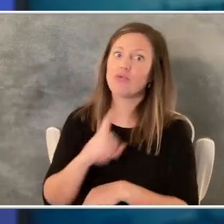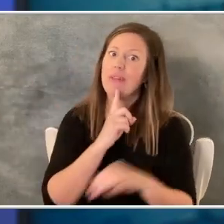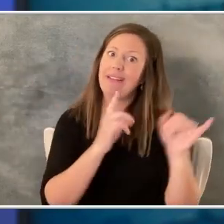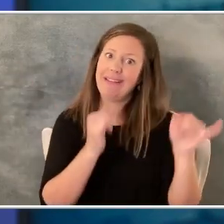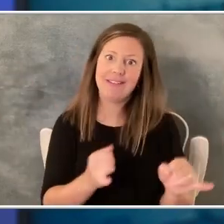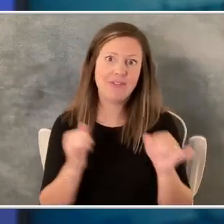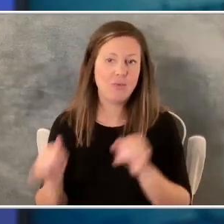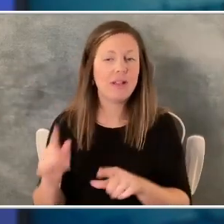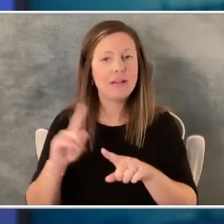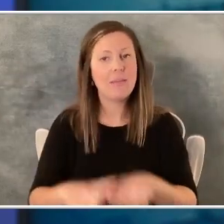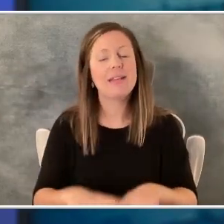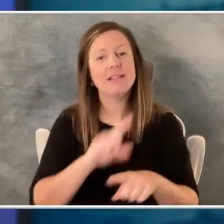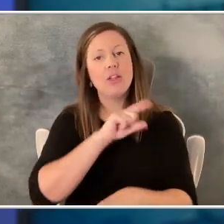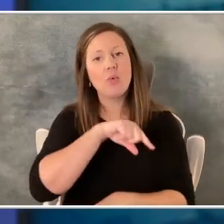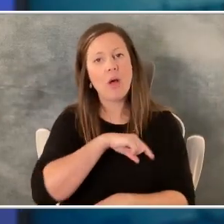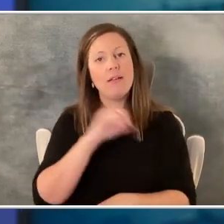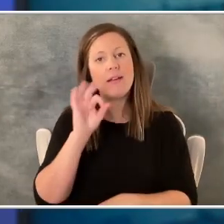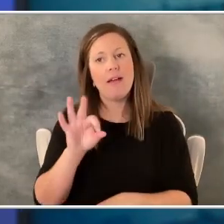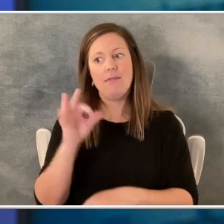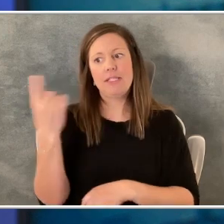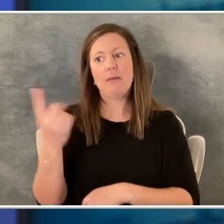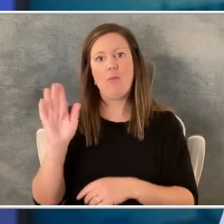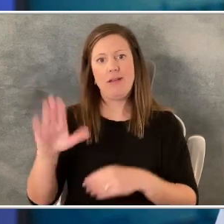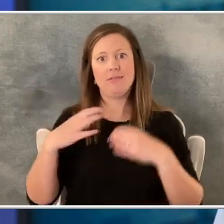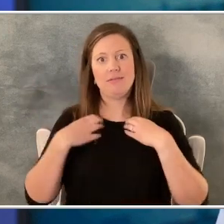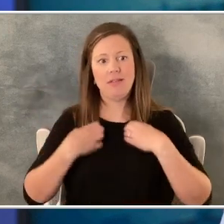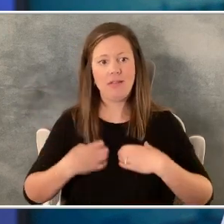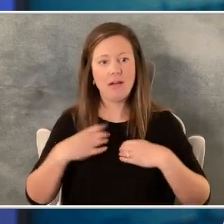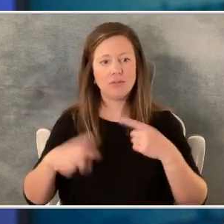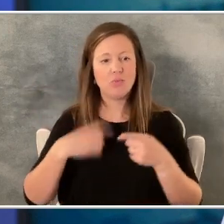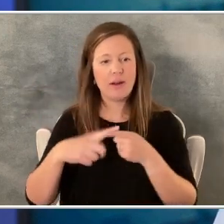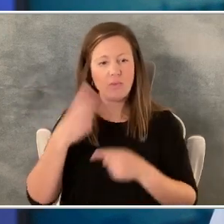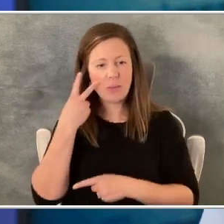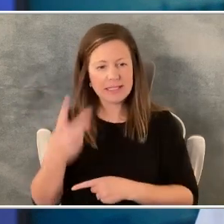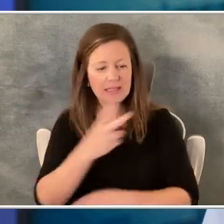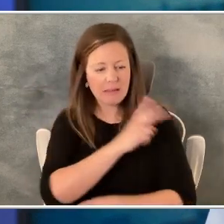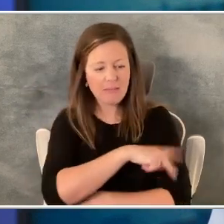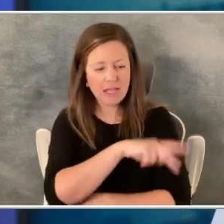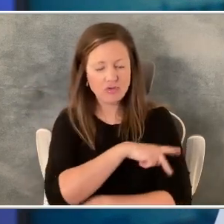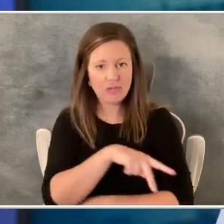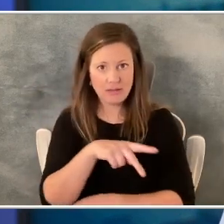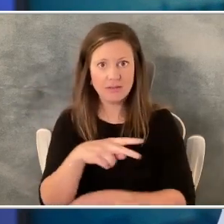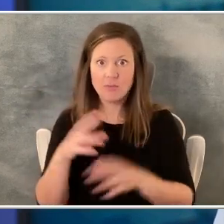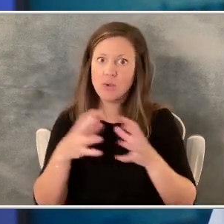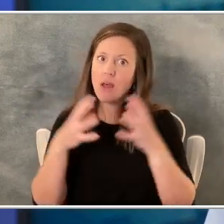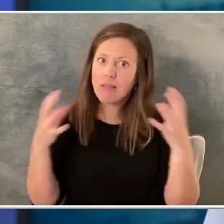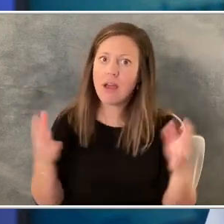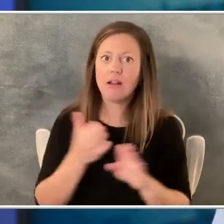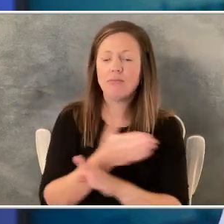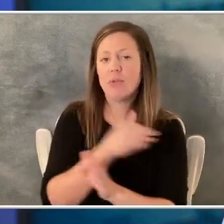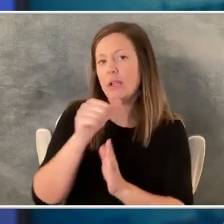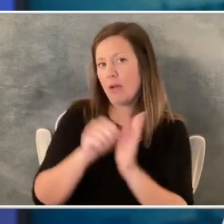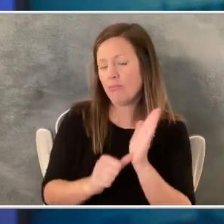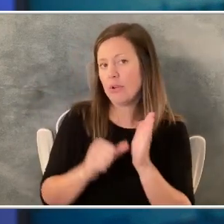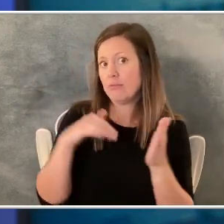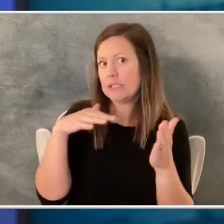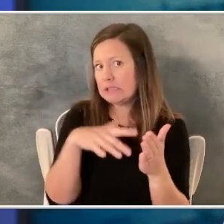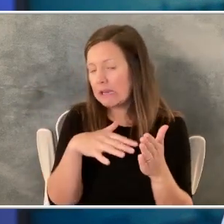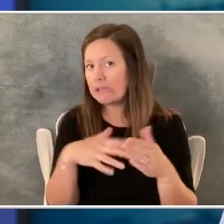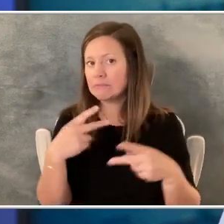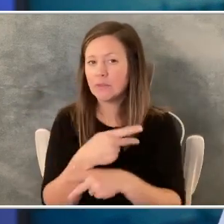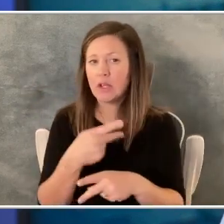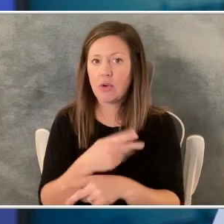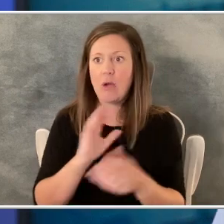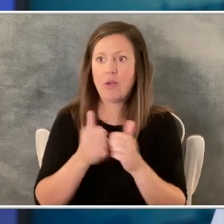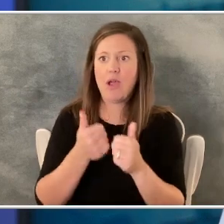of lungs, and that's where when we see patients in clinic, we do a lot of preoperative or pre-planning studies to evaluate how good of a lung function they have to